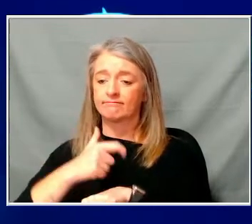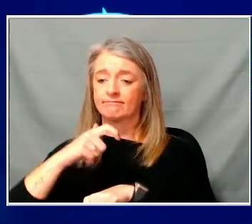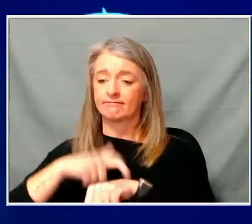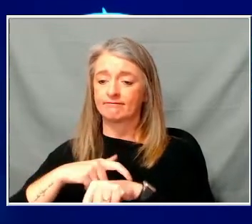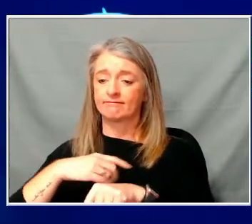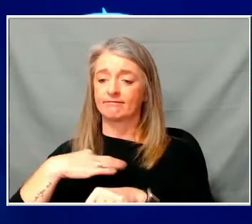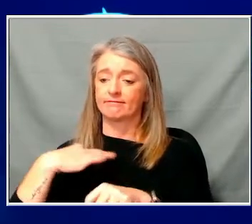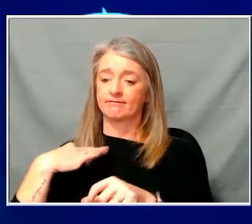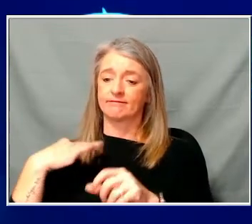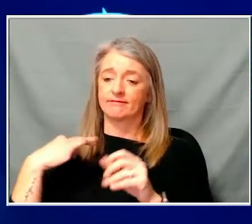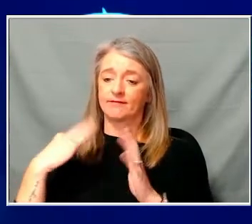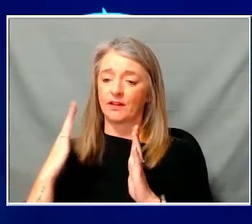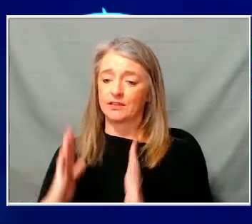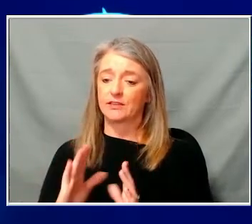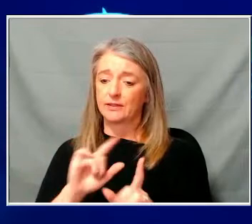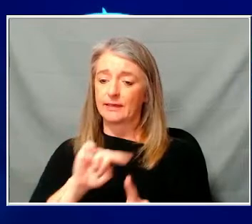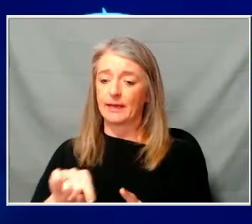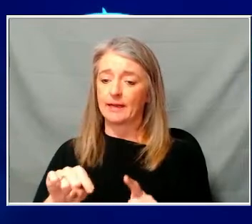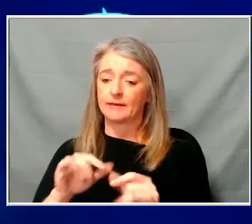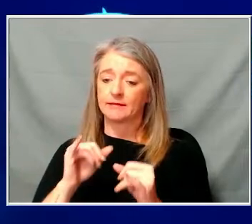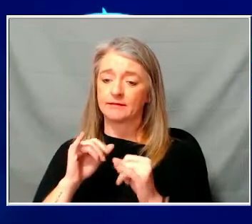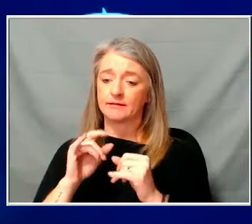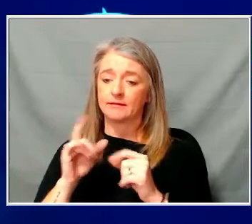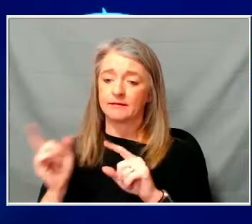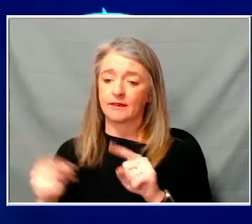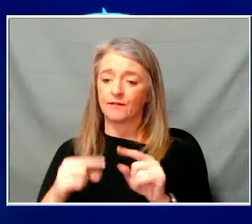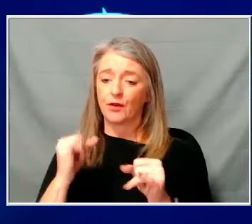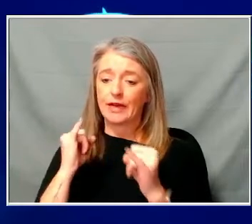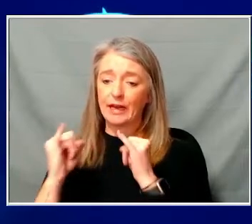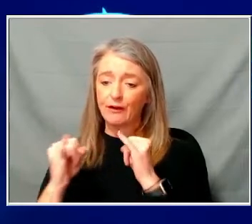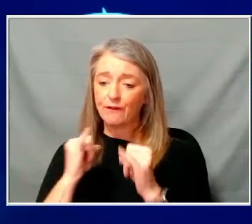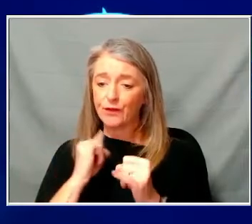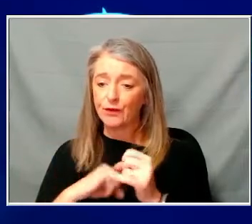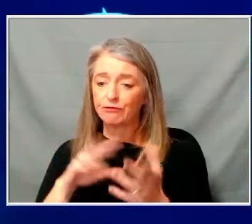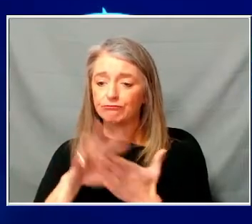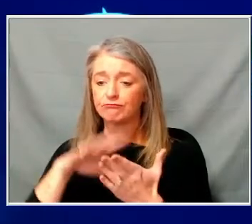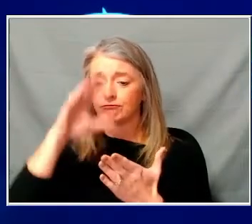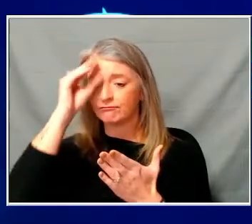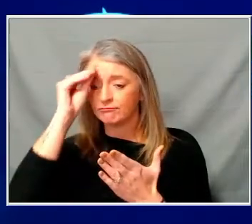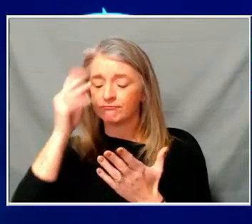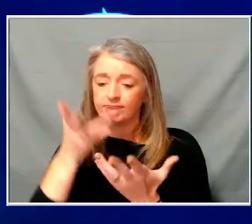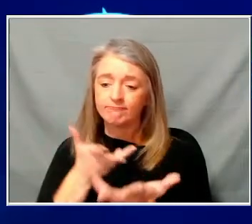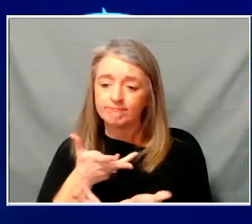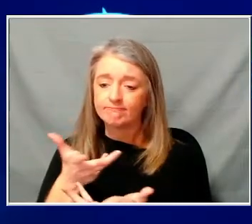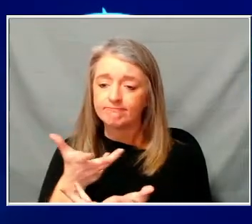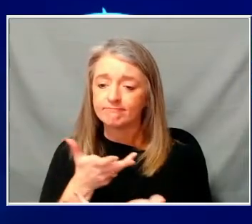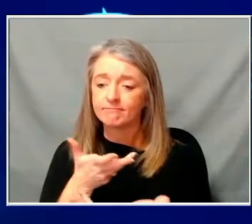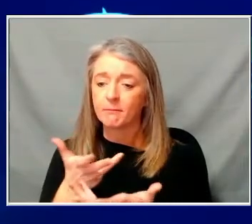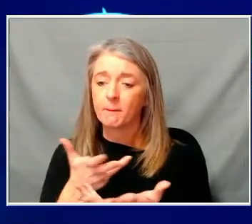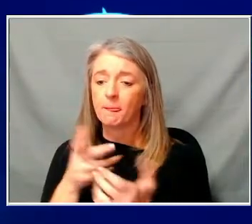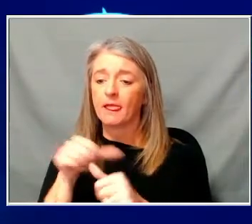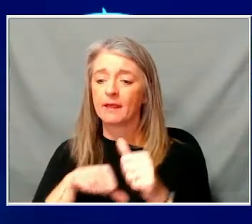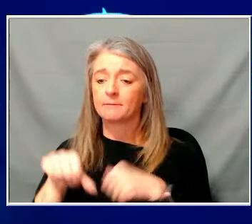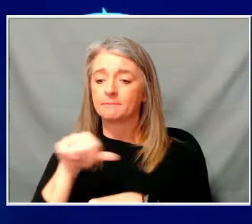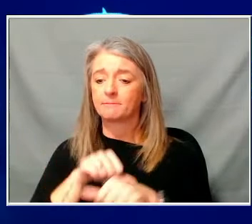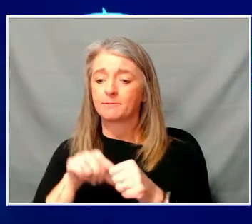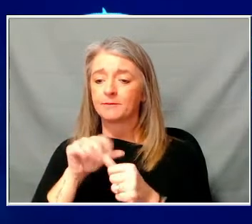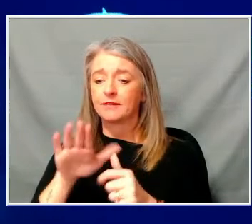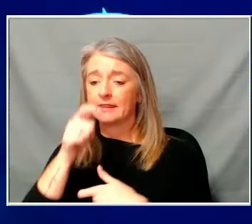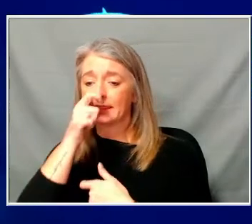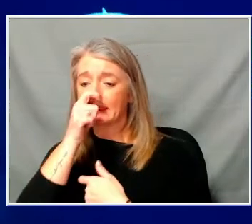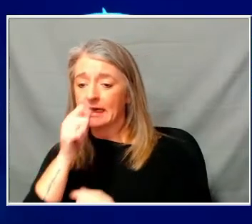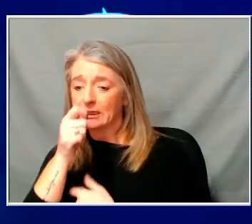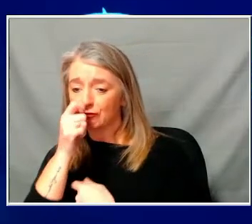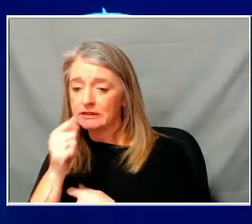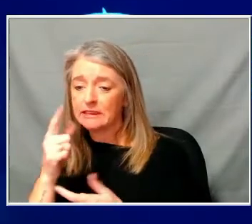come in, for potential volunteer to come in for an interview, learn about them a little bit and what areas of interest they might be looking